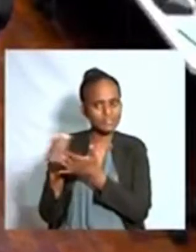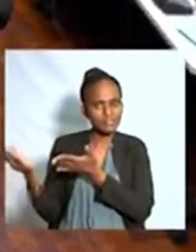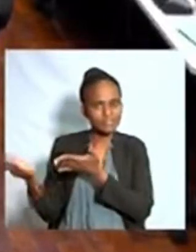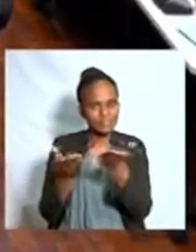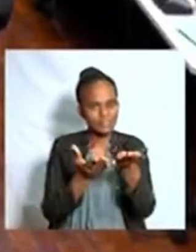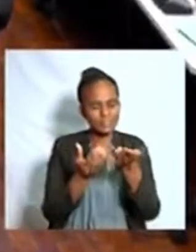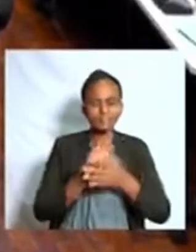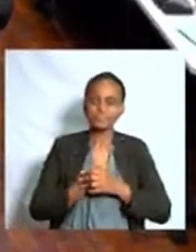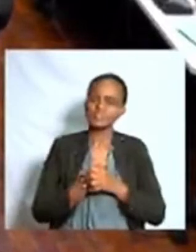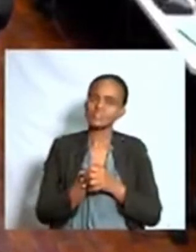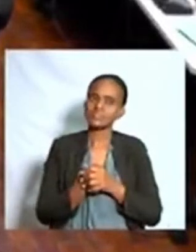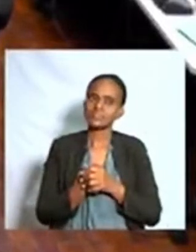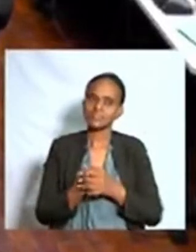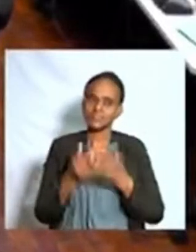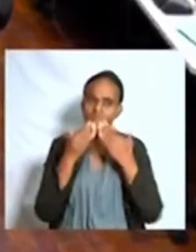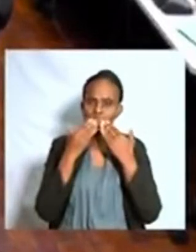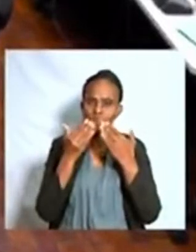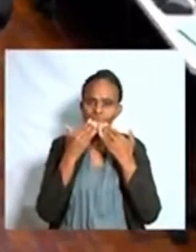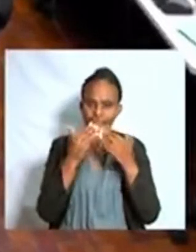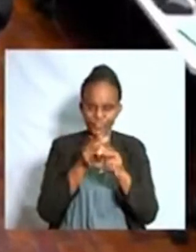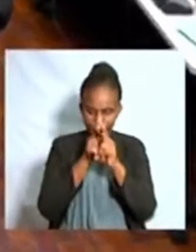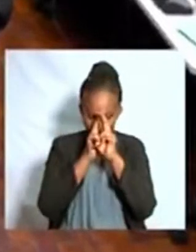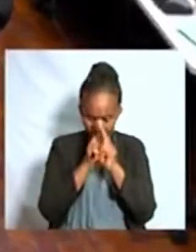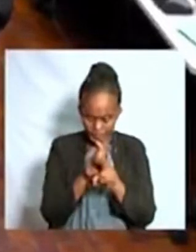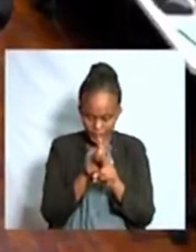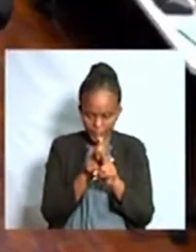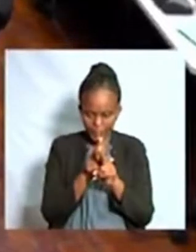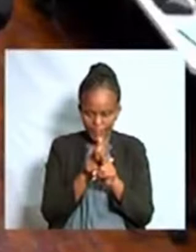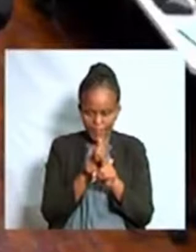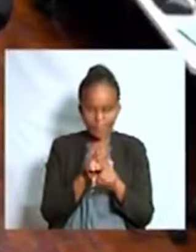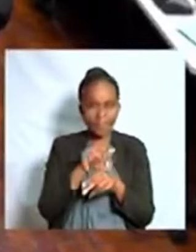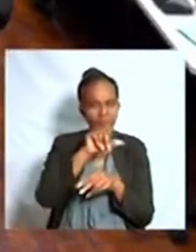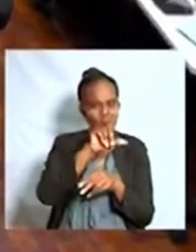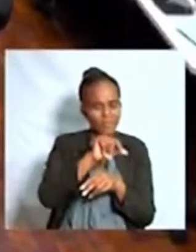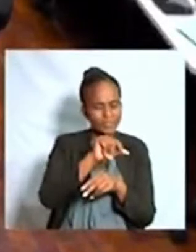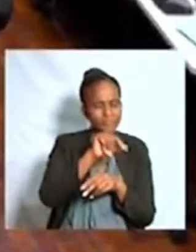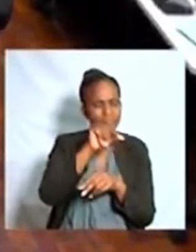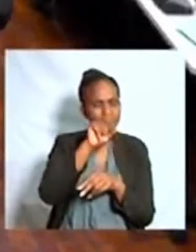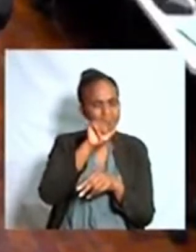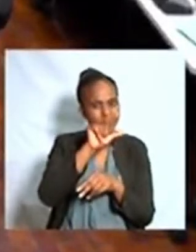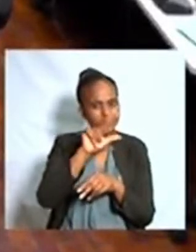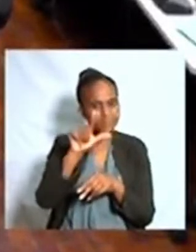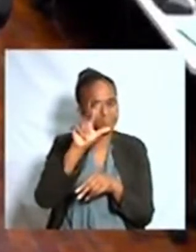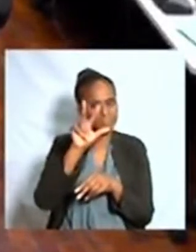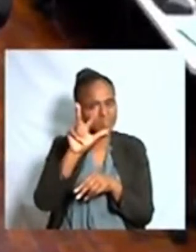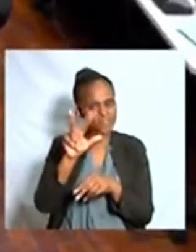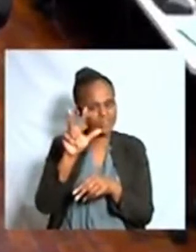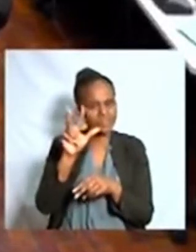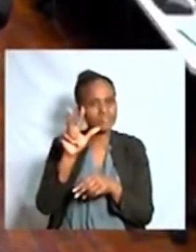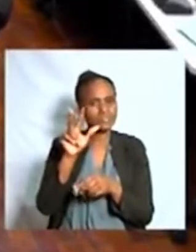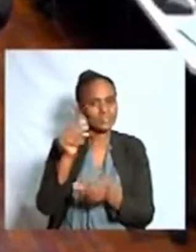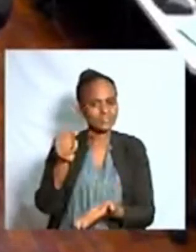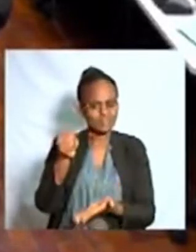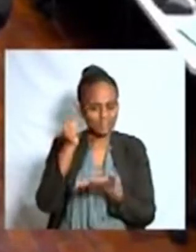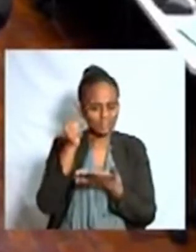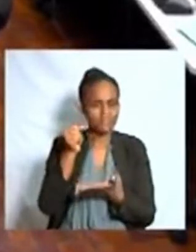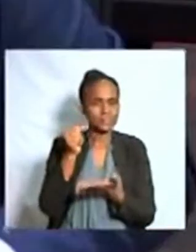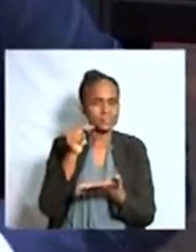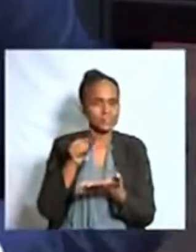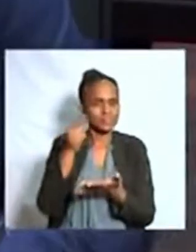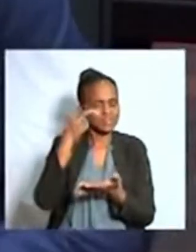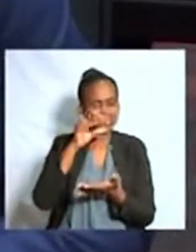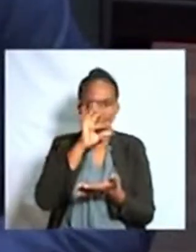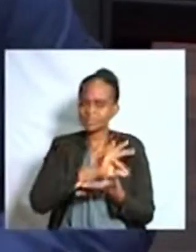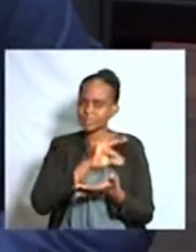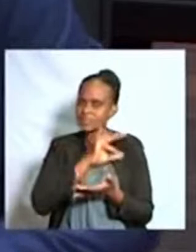Yeah. Thank you, Honorable. For 2023, our budget for salaries